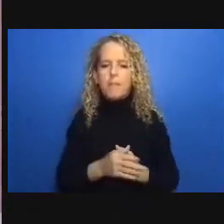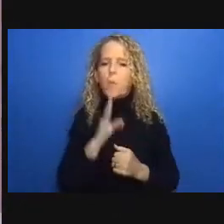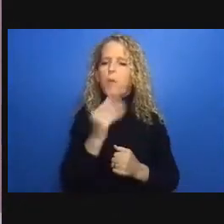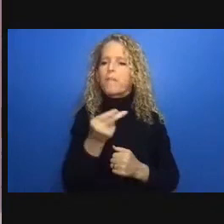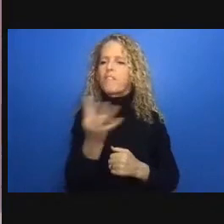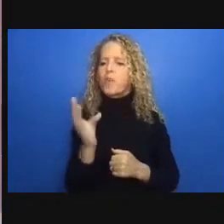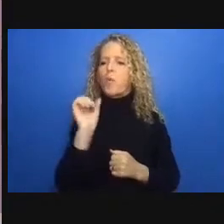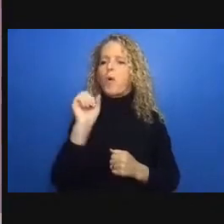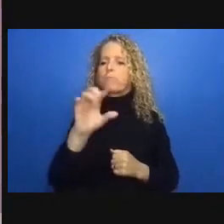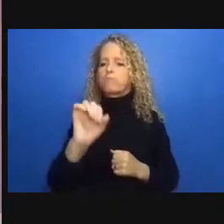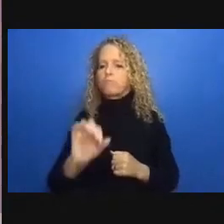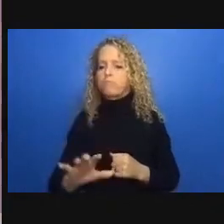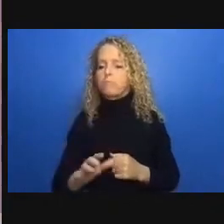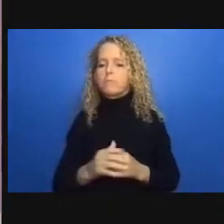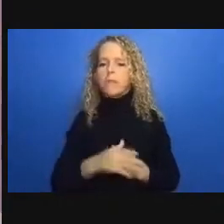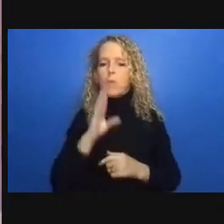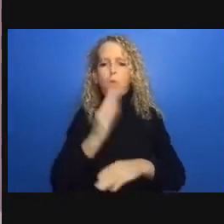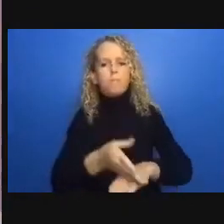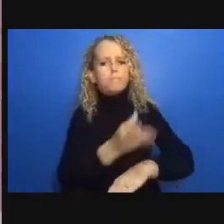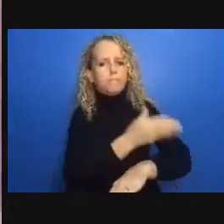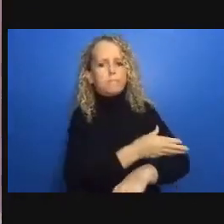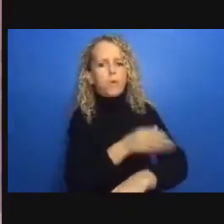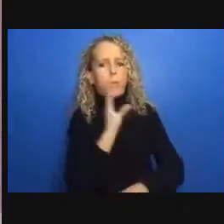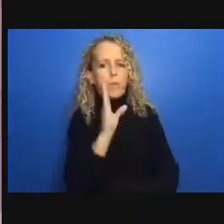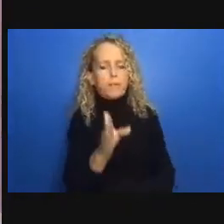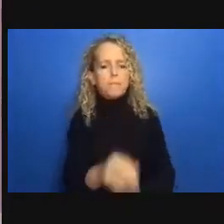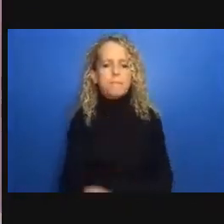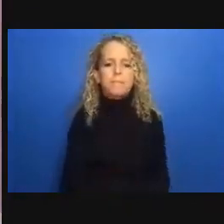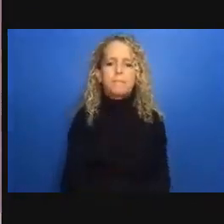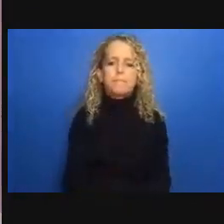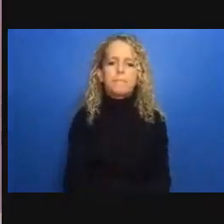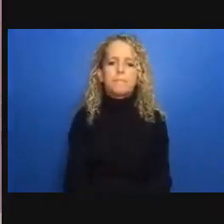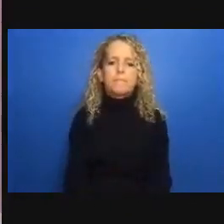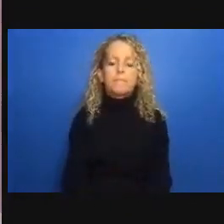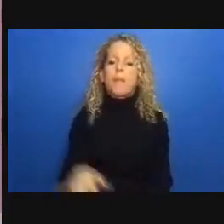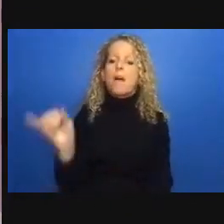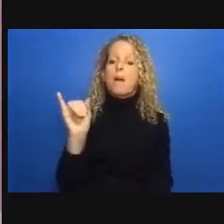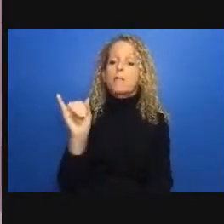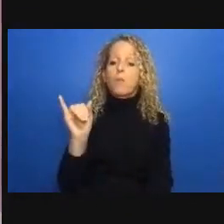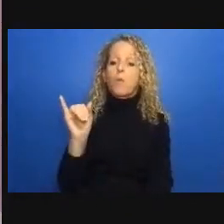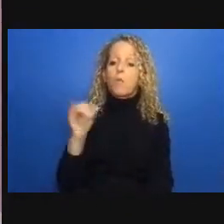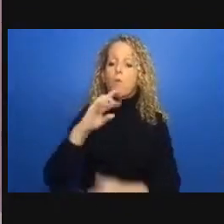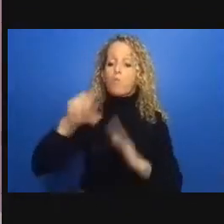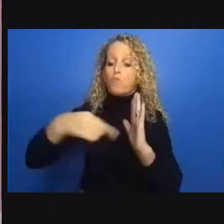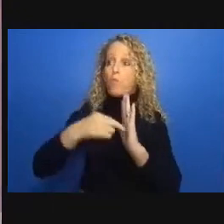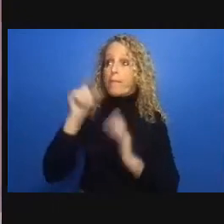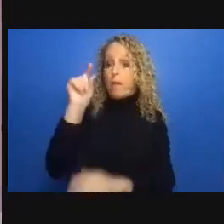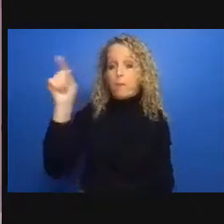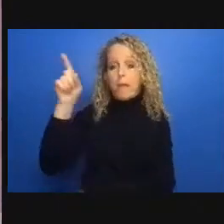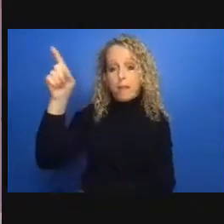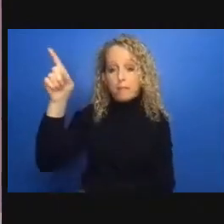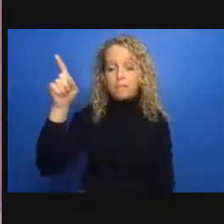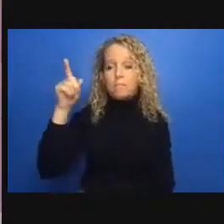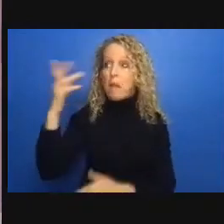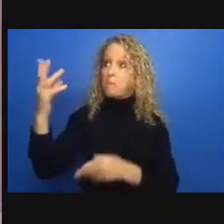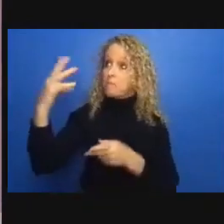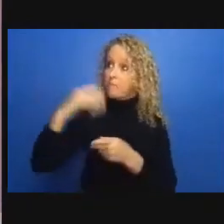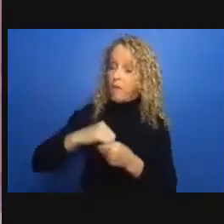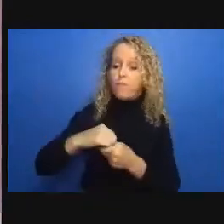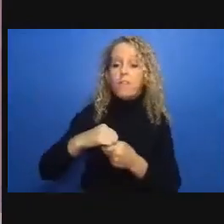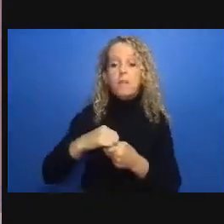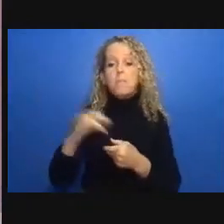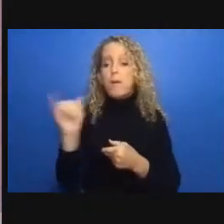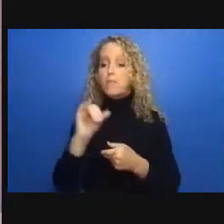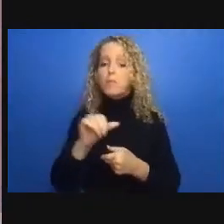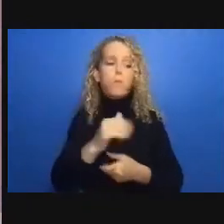would help us advance our goals. And I'll highlight the roles that government might play, but you could insert in these places also partnerships